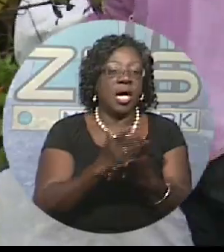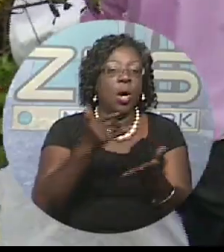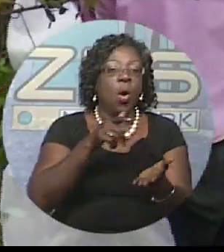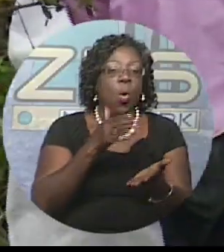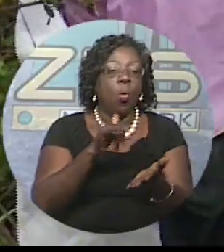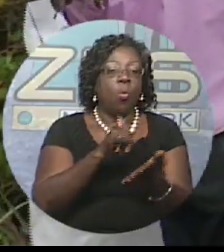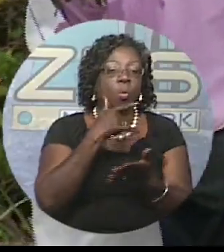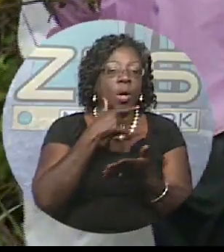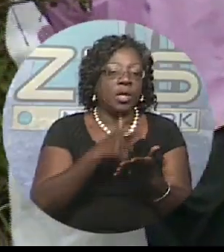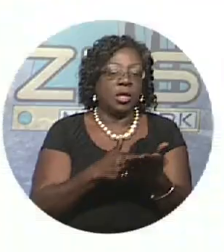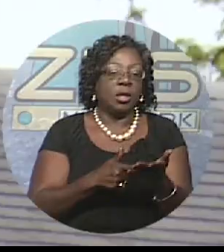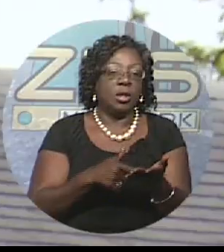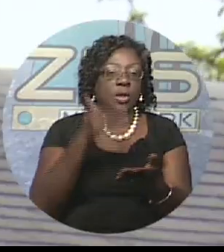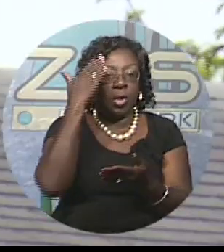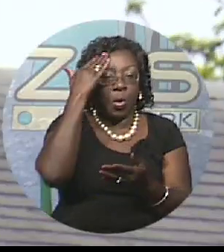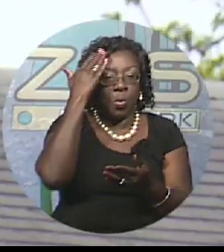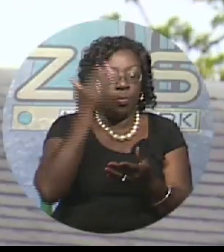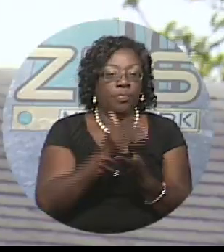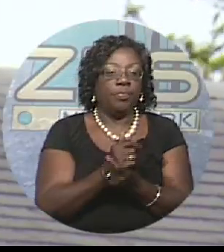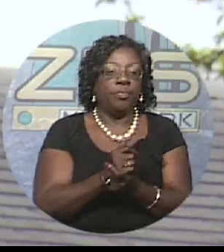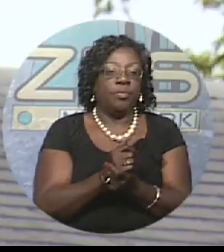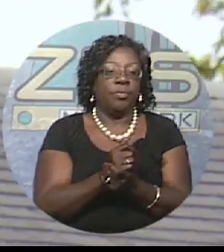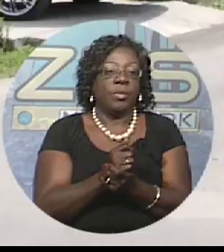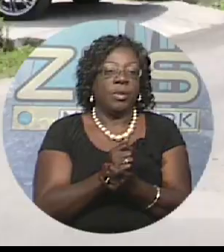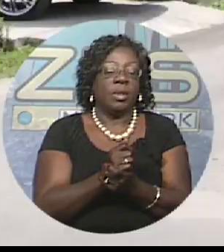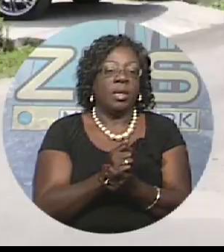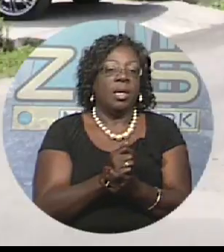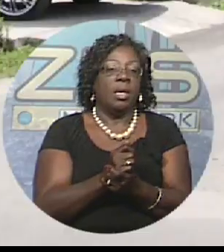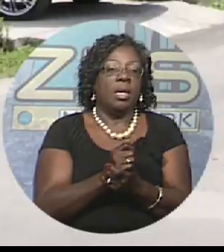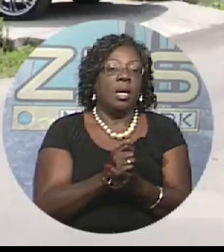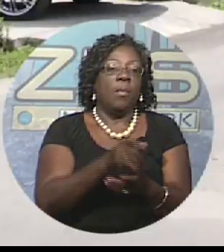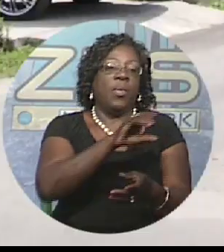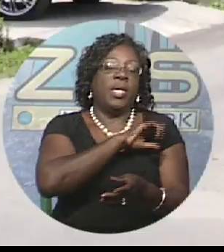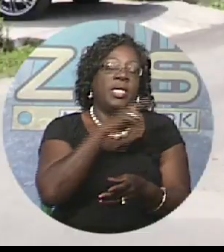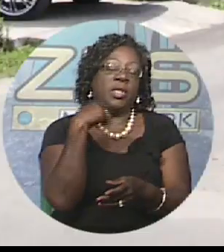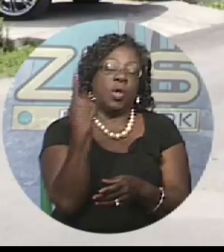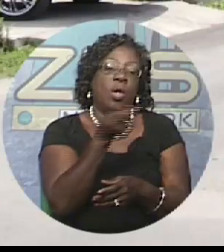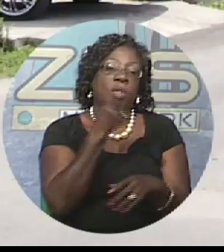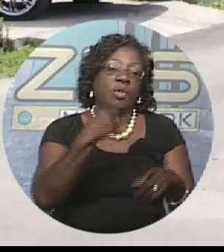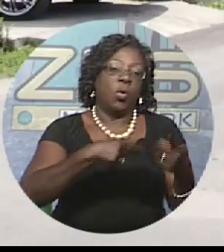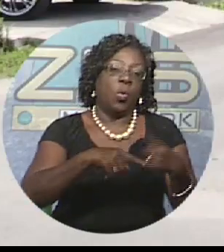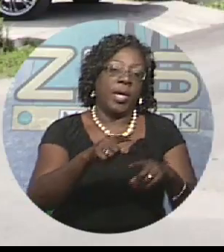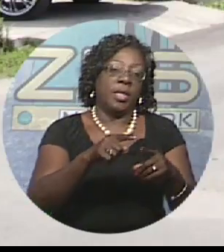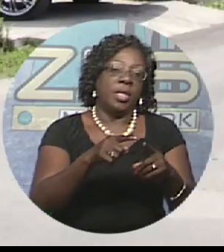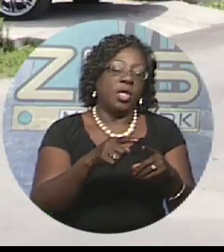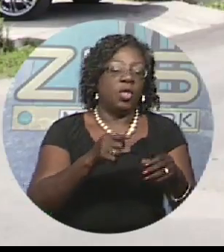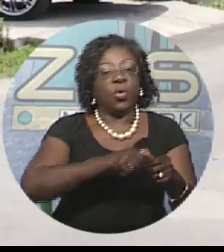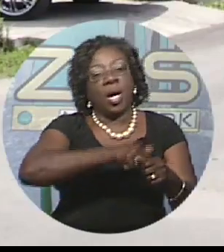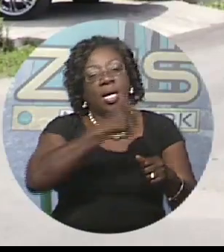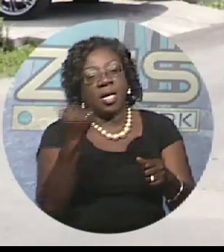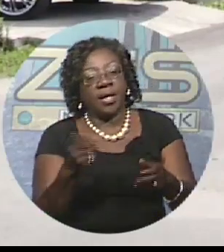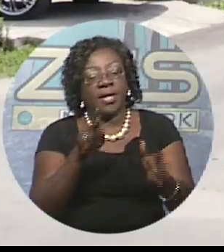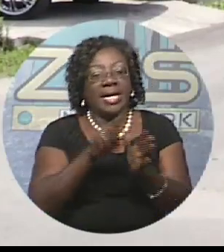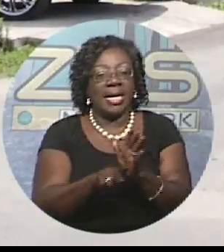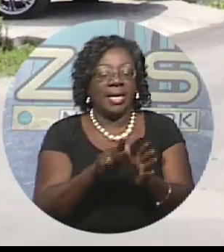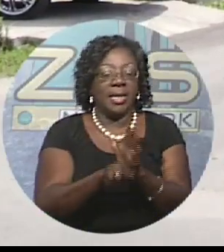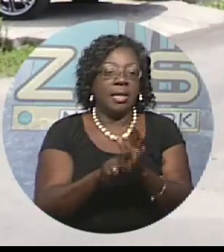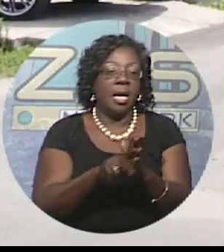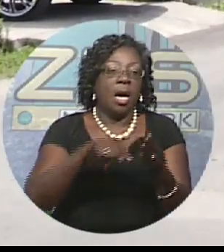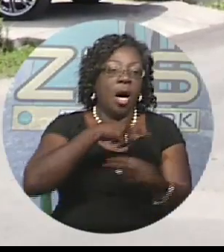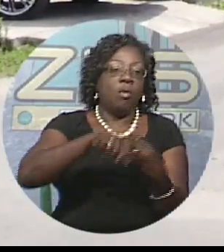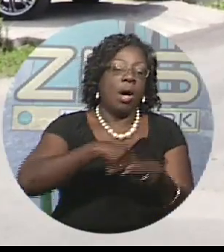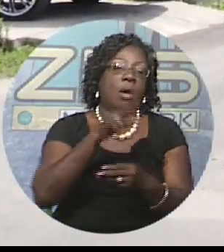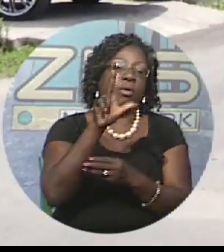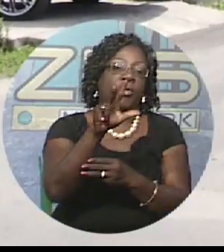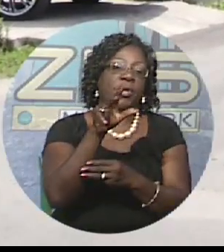ZNS Network News. Well, Assistant Commissioner Anthony Ferguson also released details of another homicide that happened here in the capital around